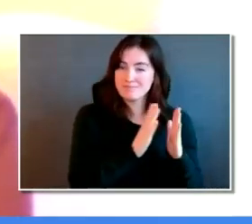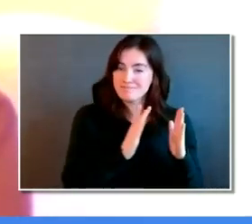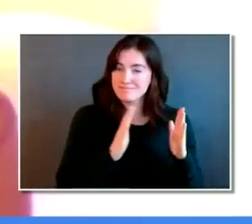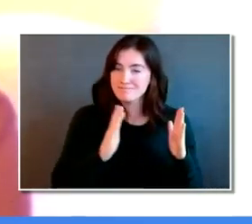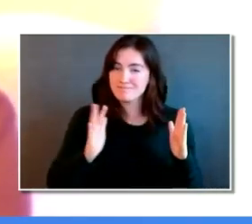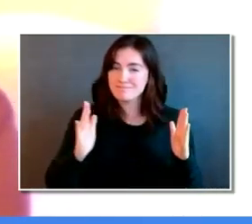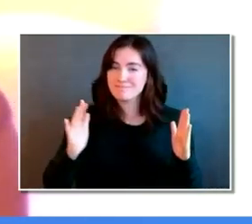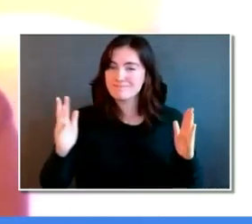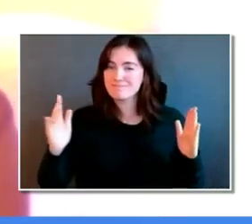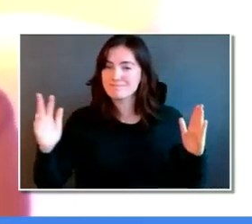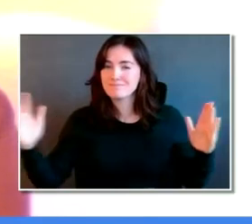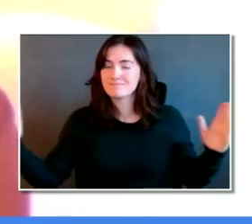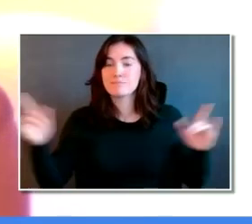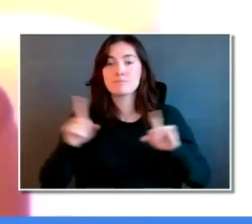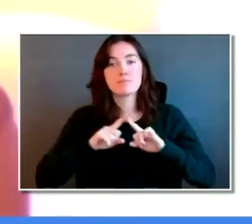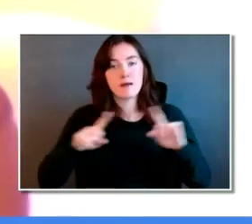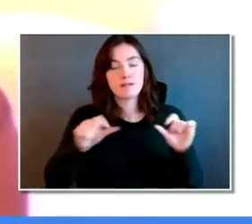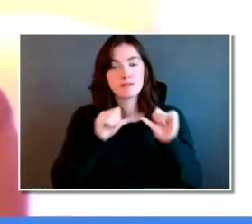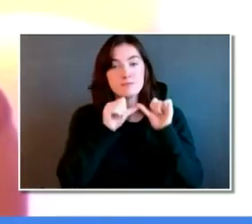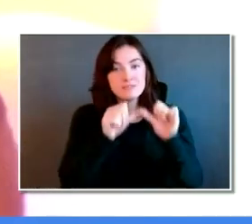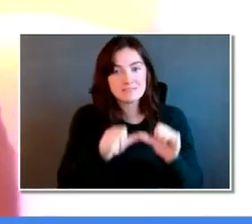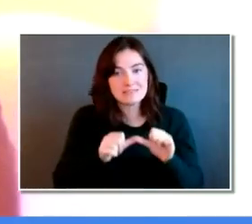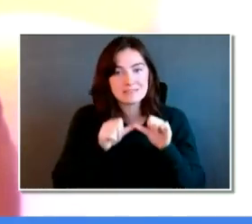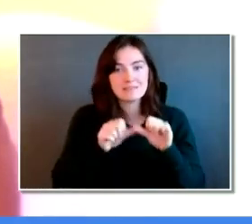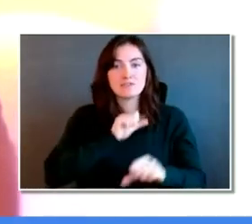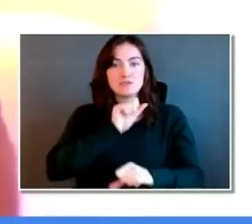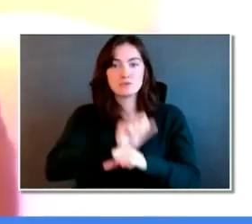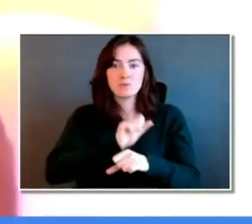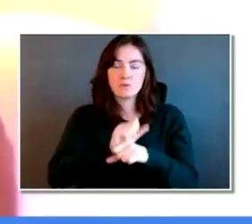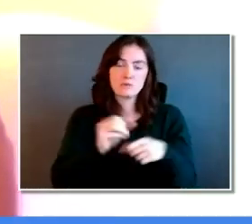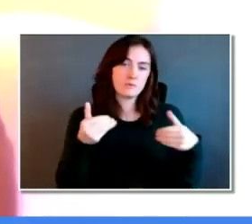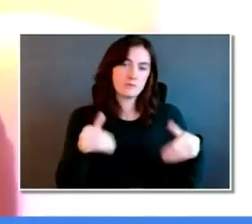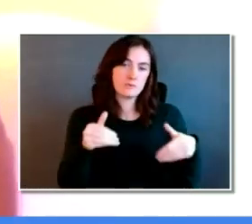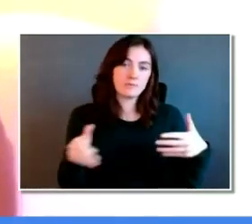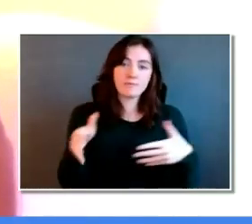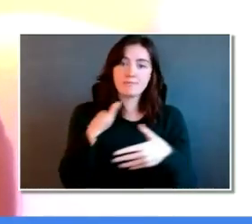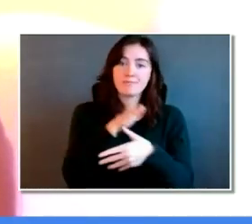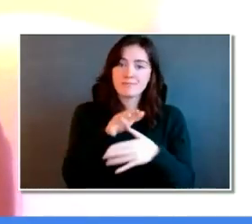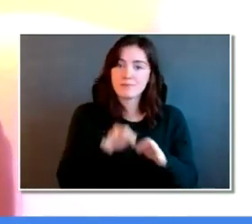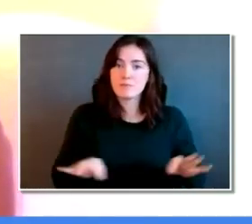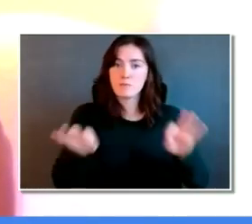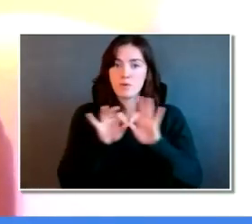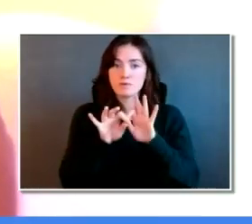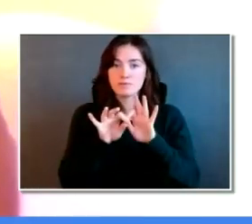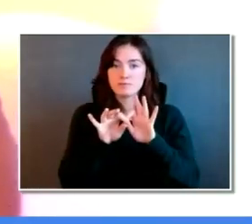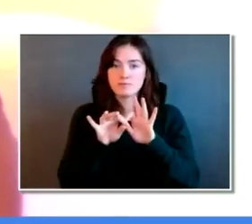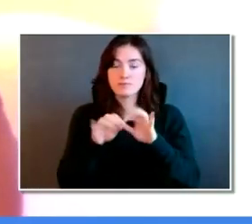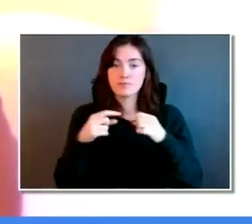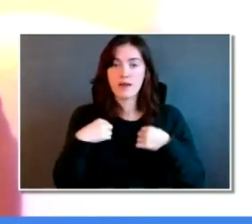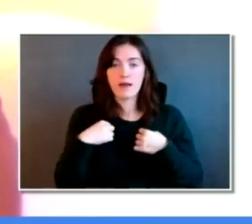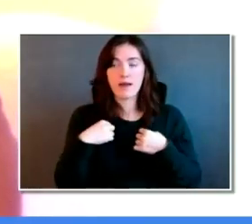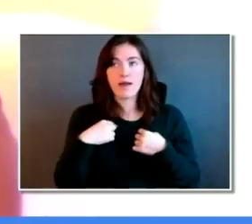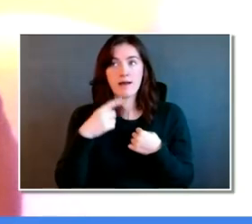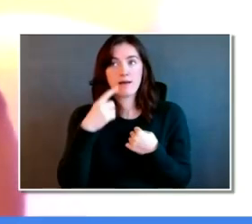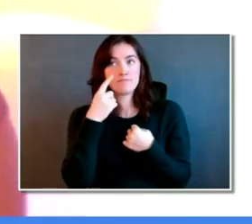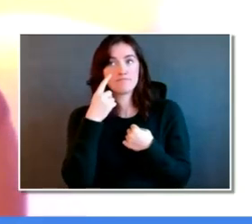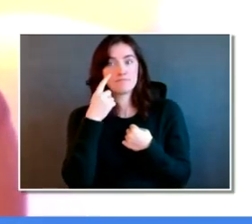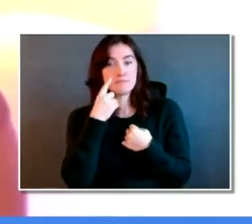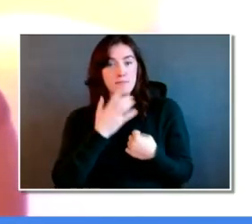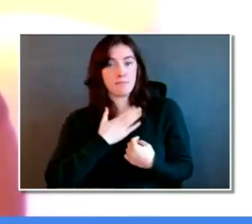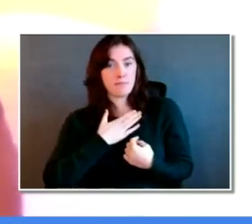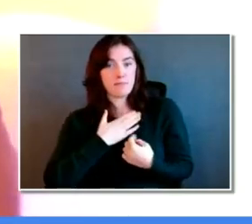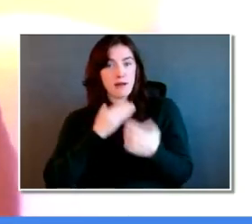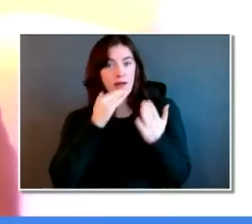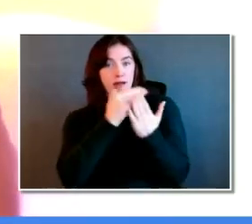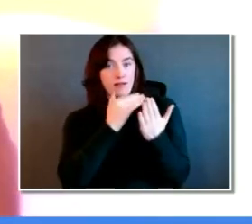what matters most. So as I think about the lessons I've learned and the lessons I hope that we can learn